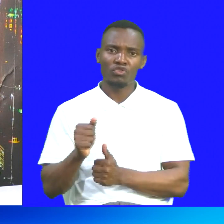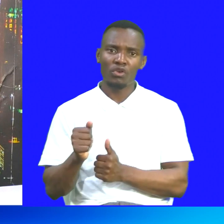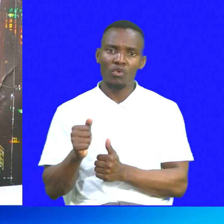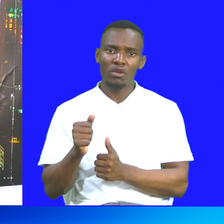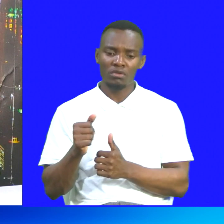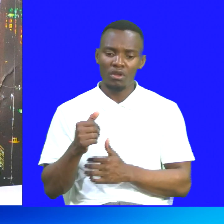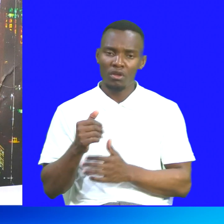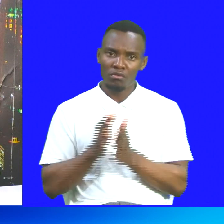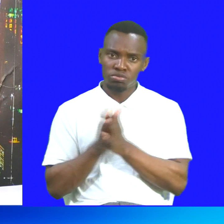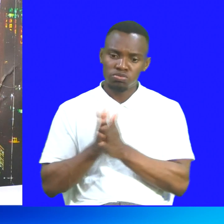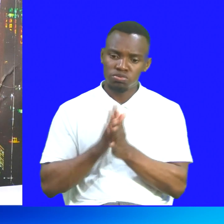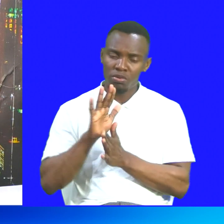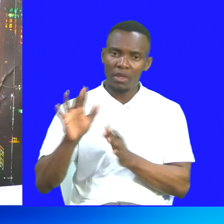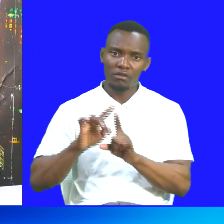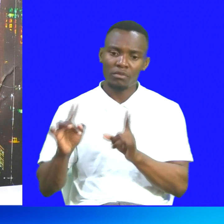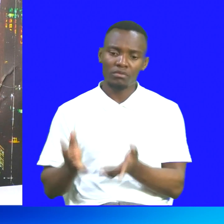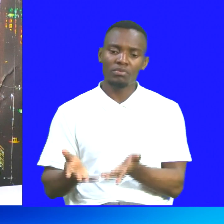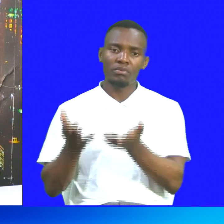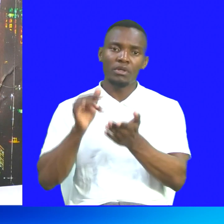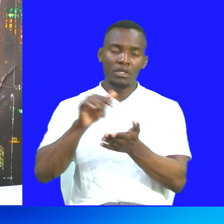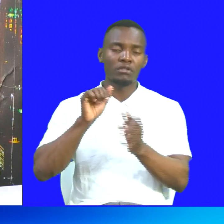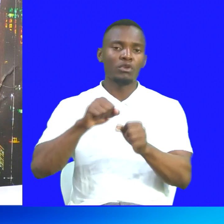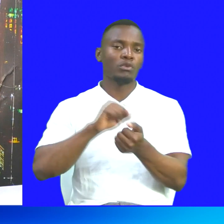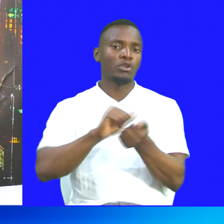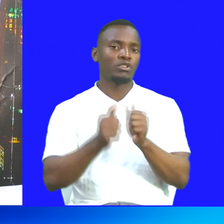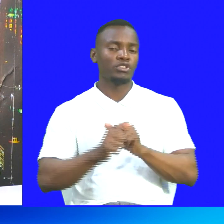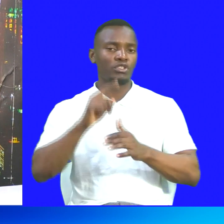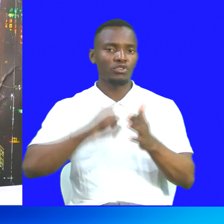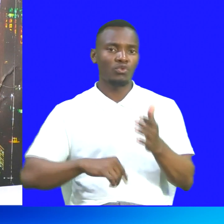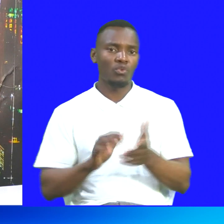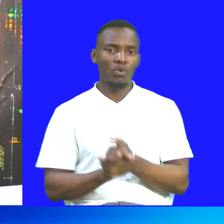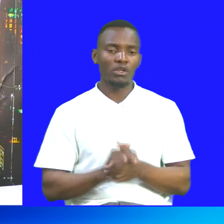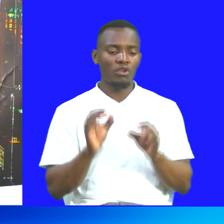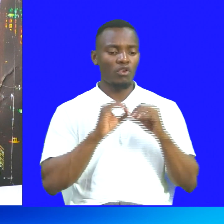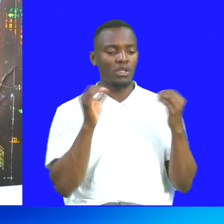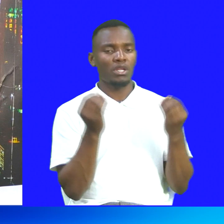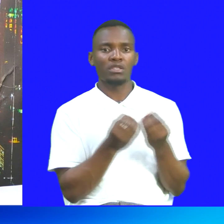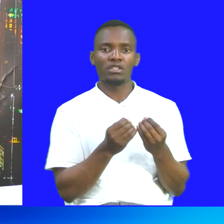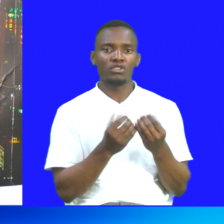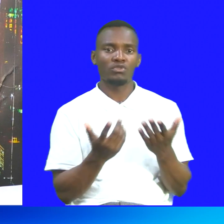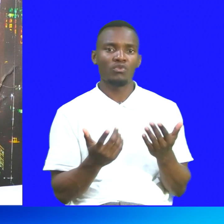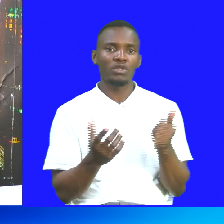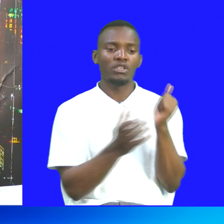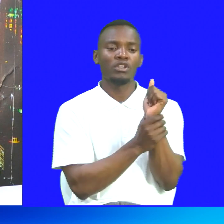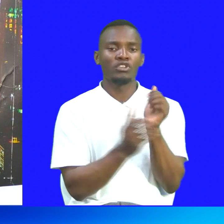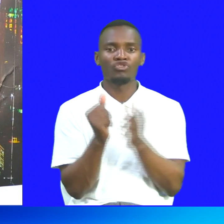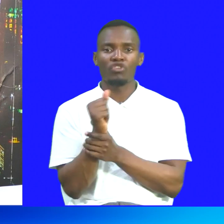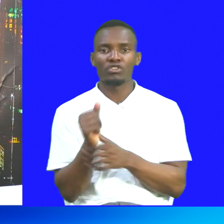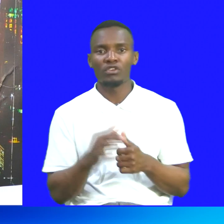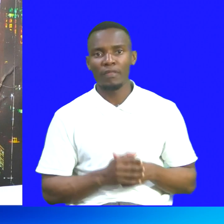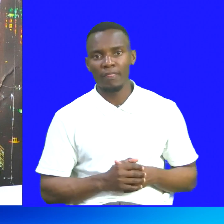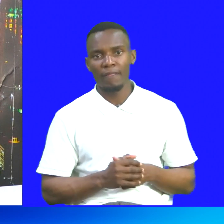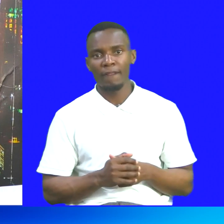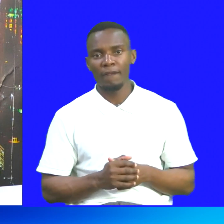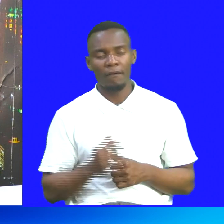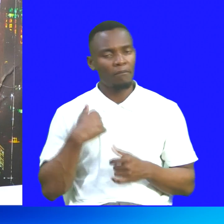This would change the dynamic of the organization. Hope